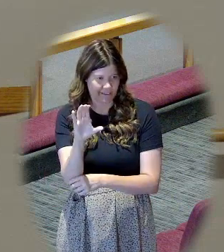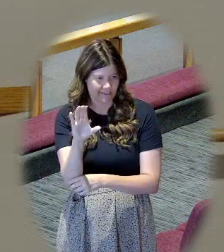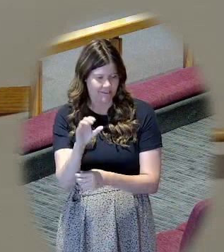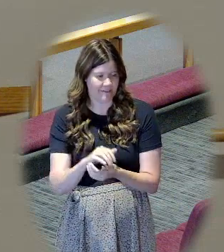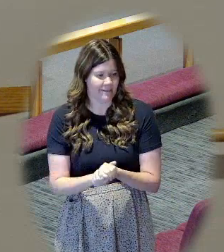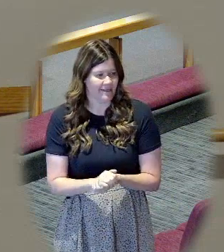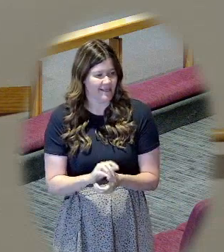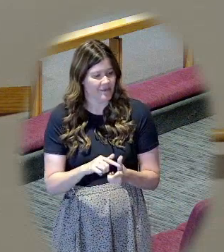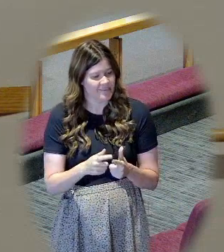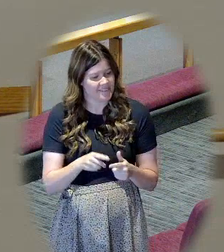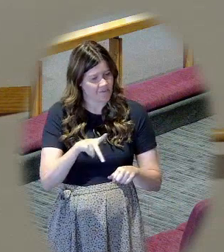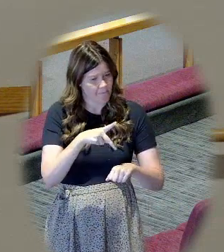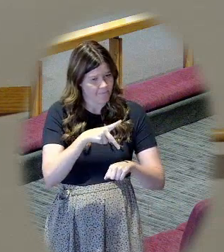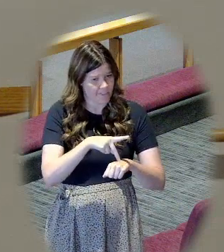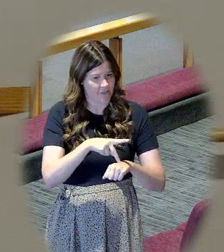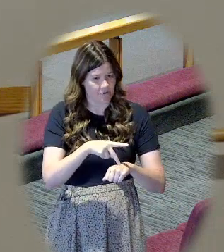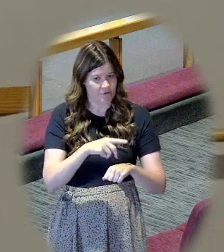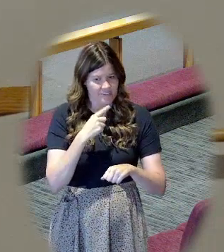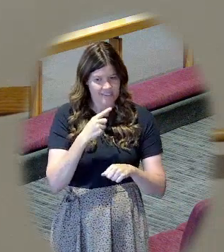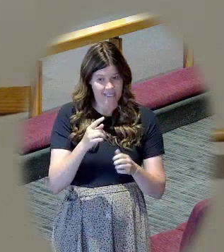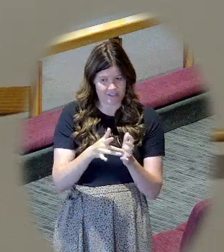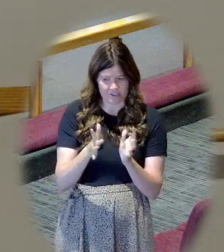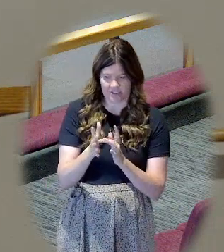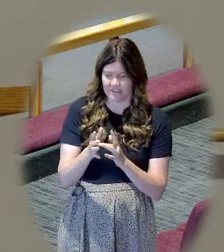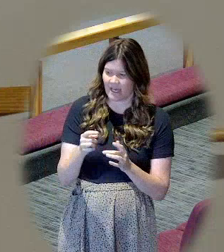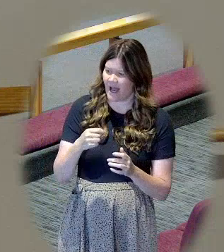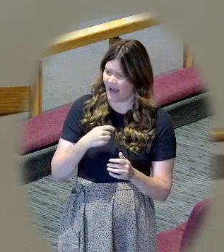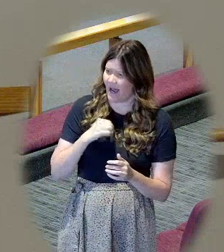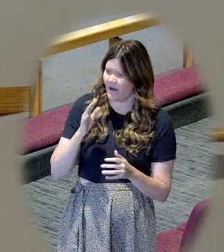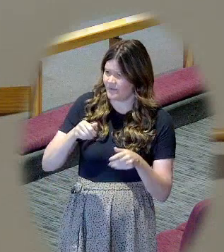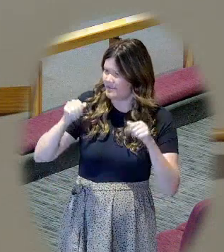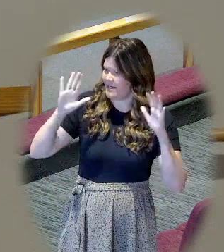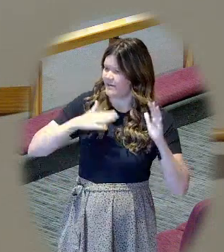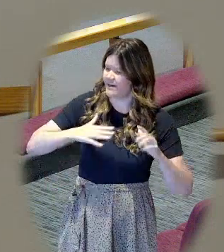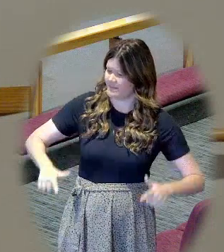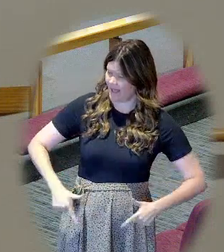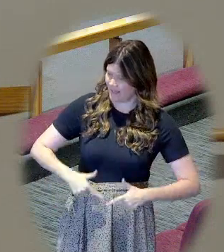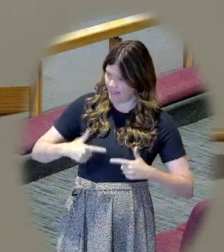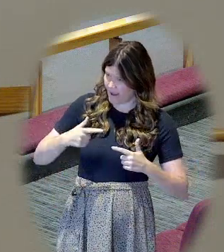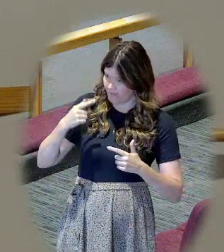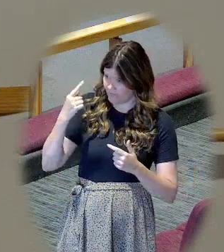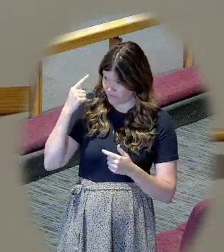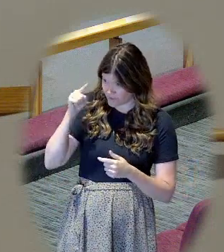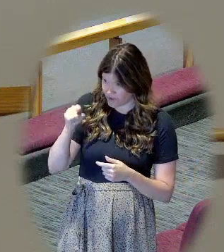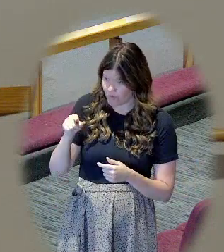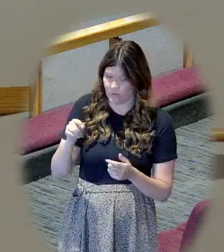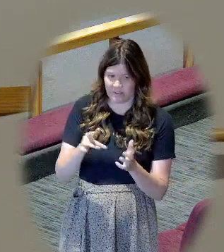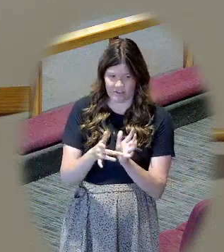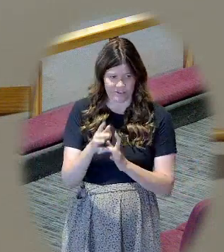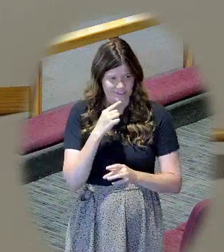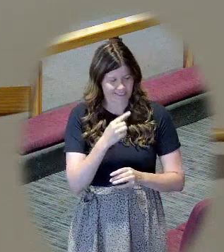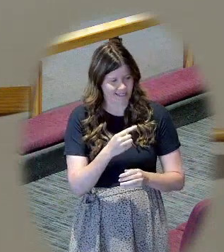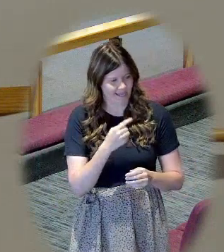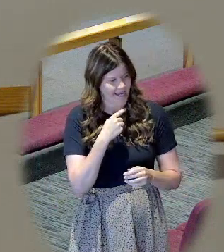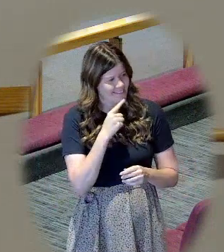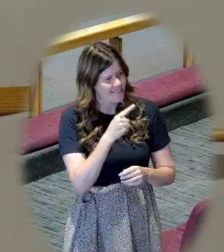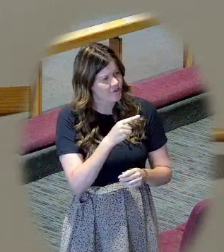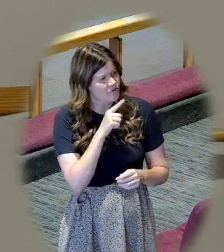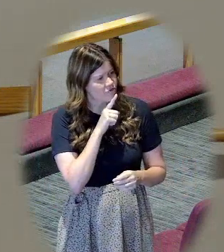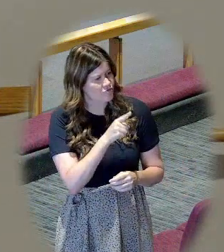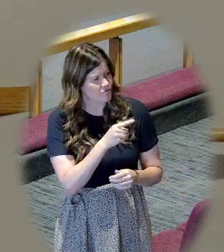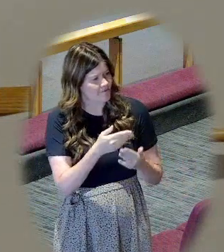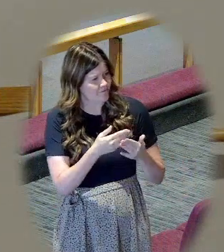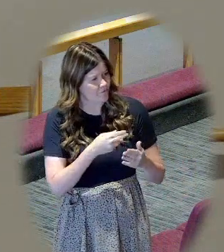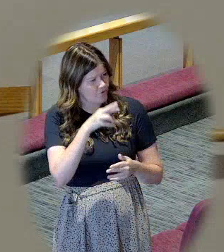It was then that Peter said to Jesus, "I will lay down my life for you," to which Jesus answered, "I tell you the truth, before the rooster crows,